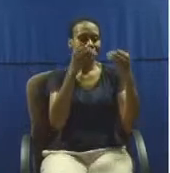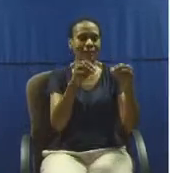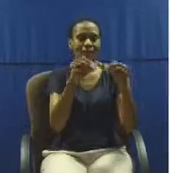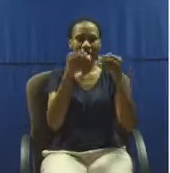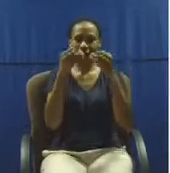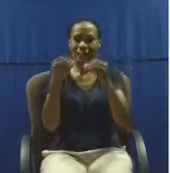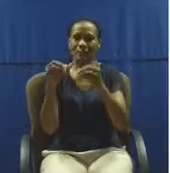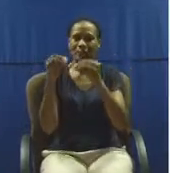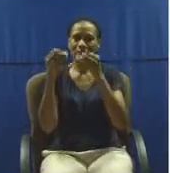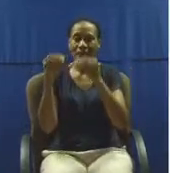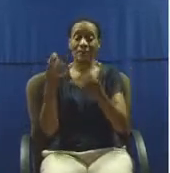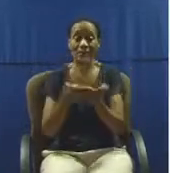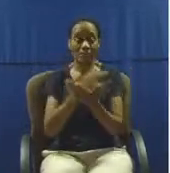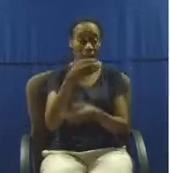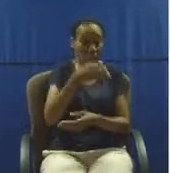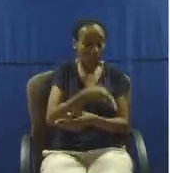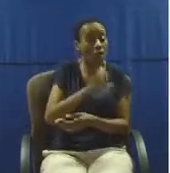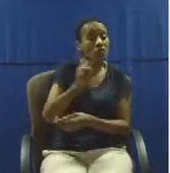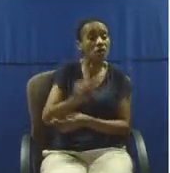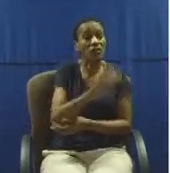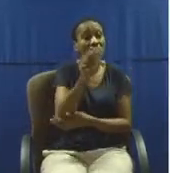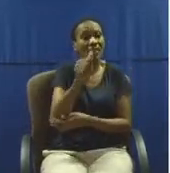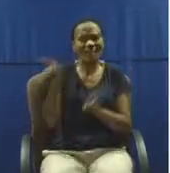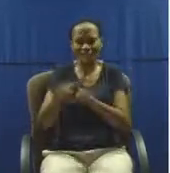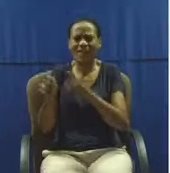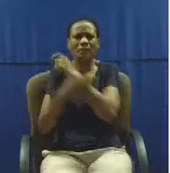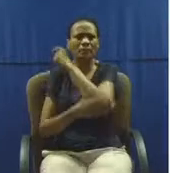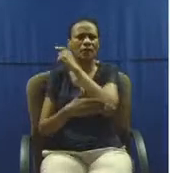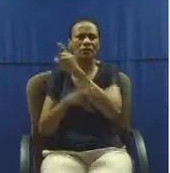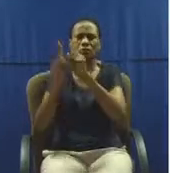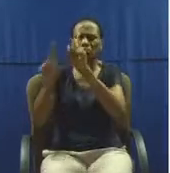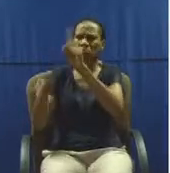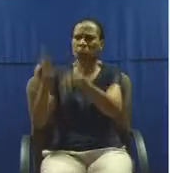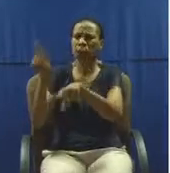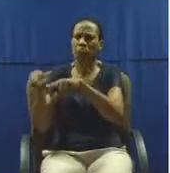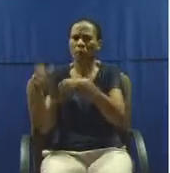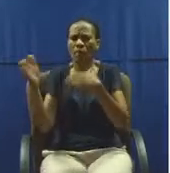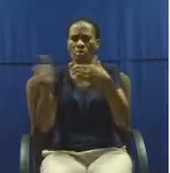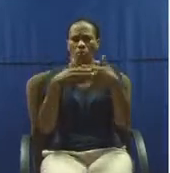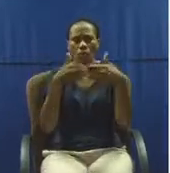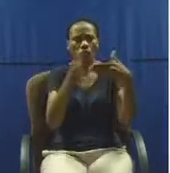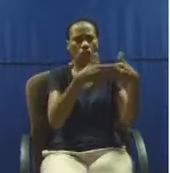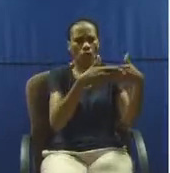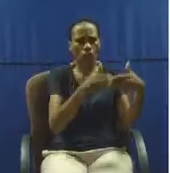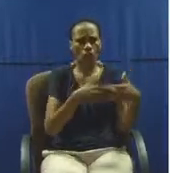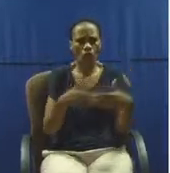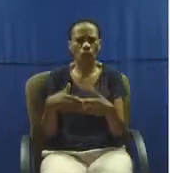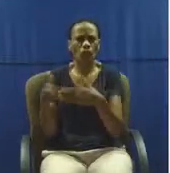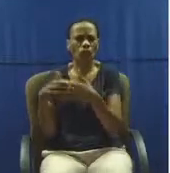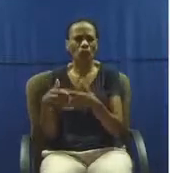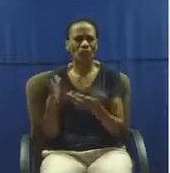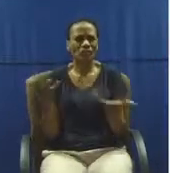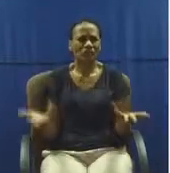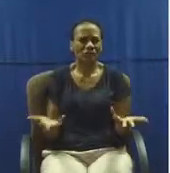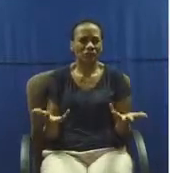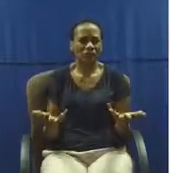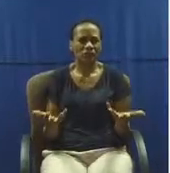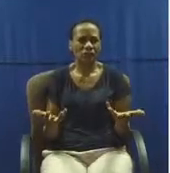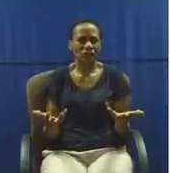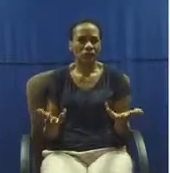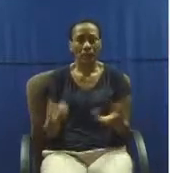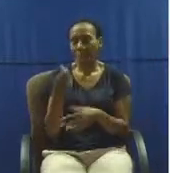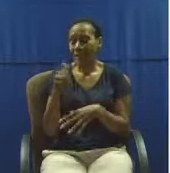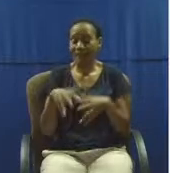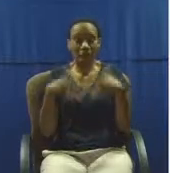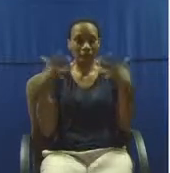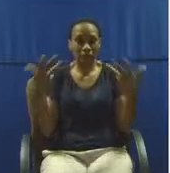only in our own country, but in many other countries, had to close down. They went bankrupt, and they didn't